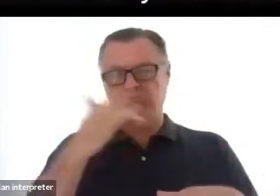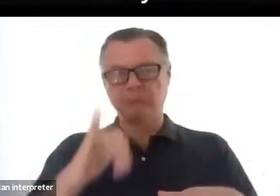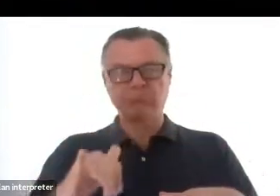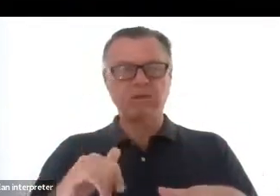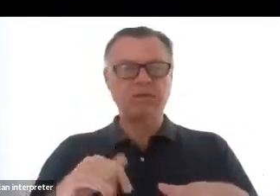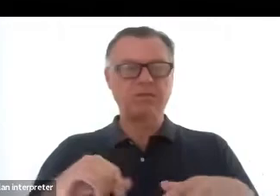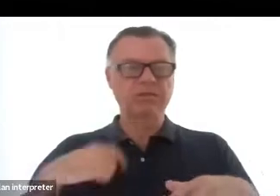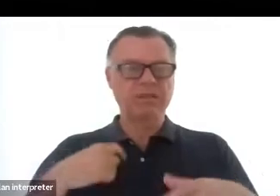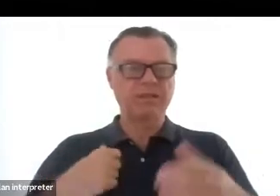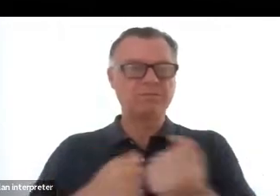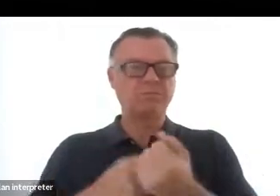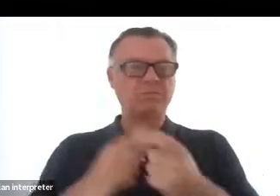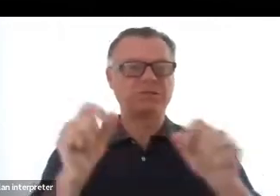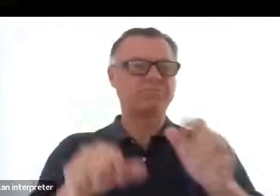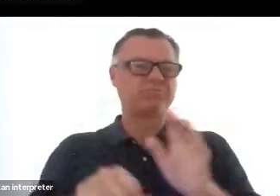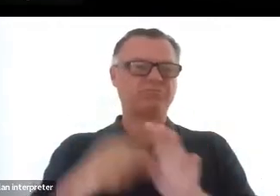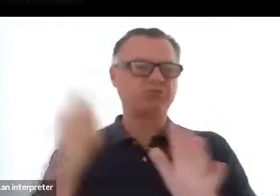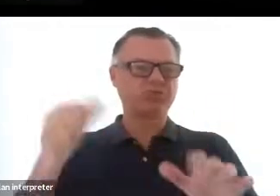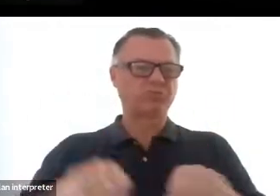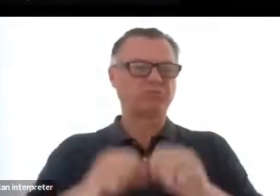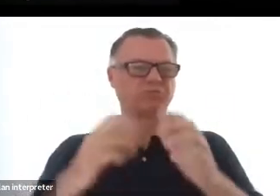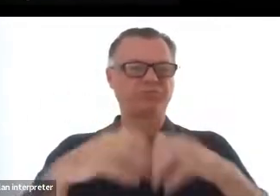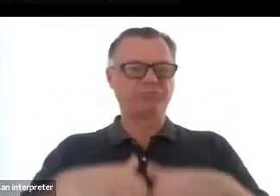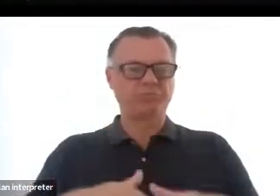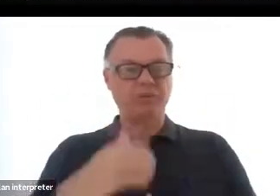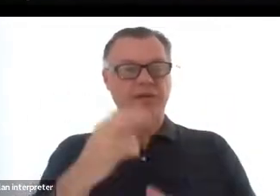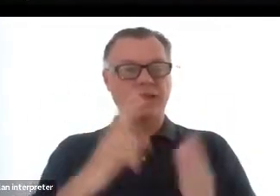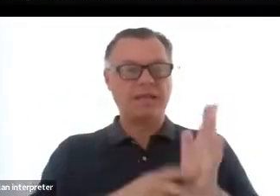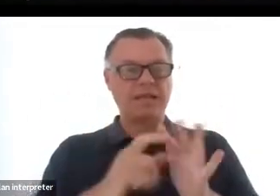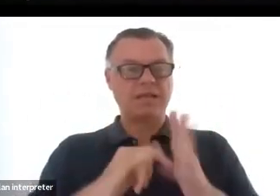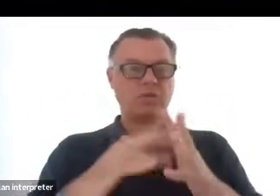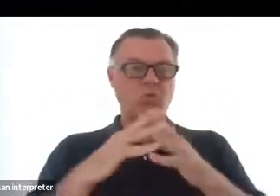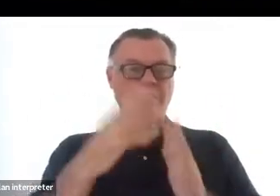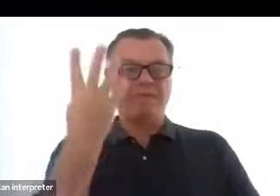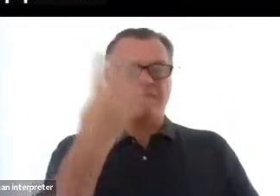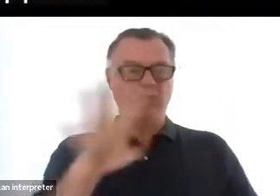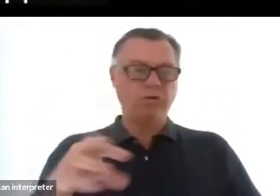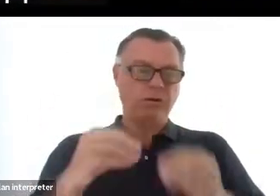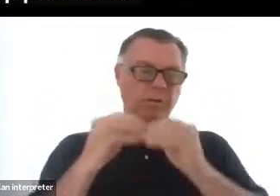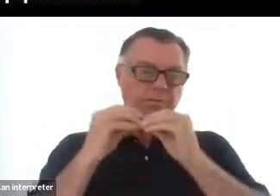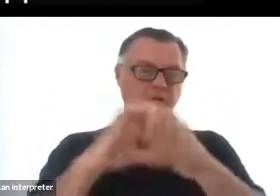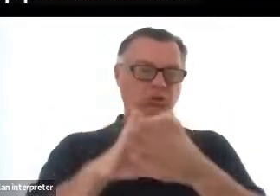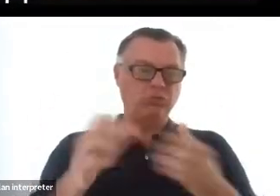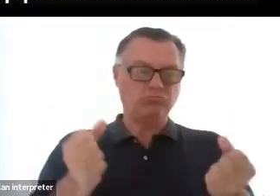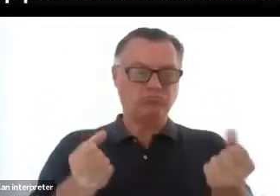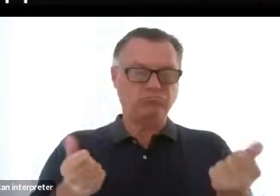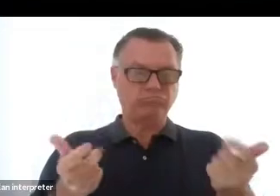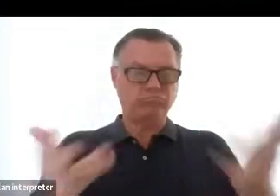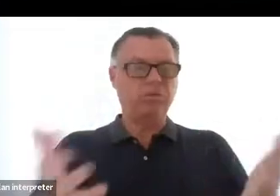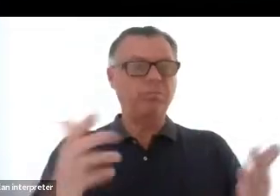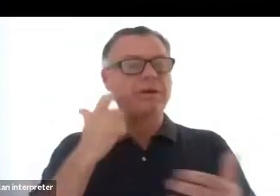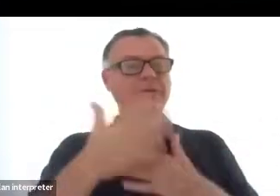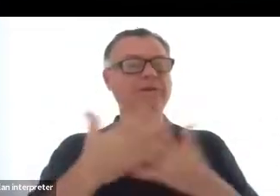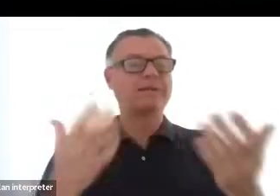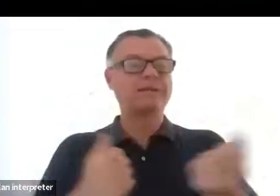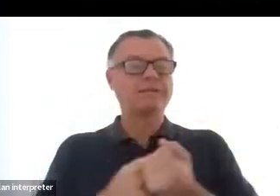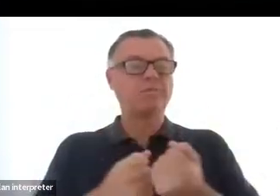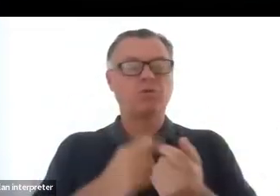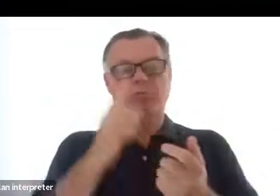systems really are. The NDIS is a $40 billion sector, but day-to-day support is still run on scattered